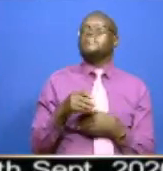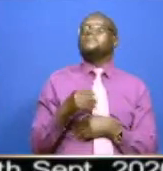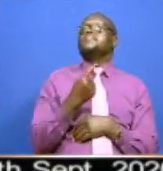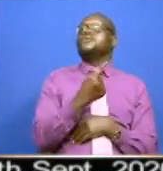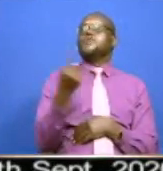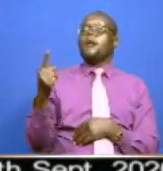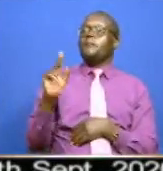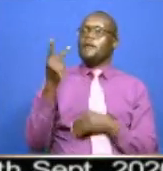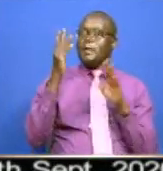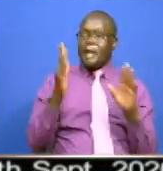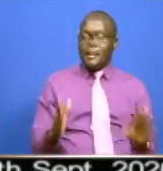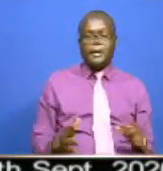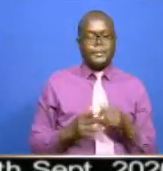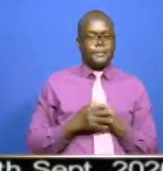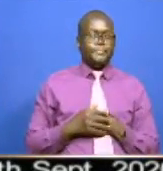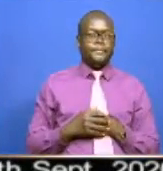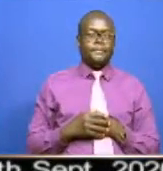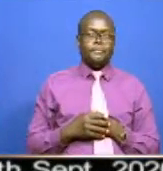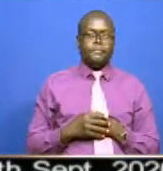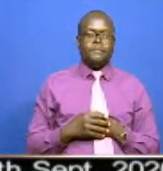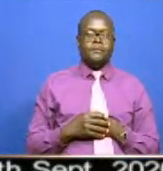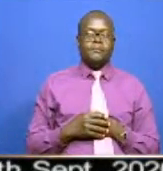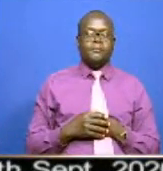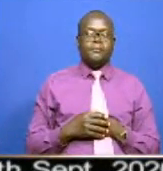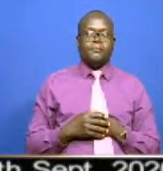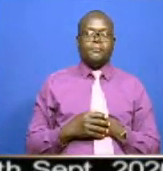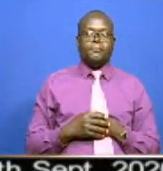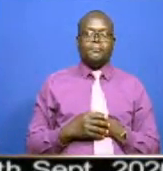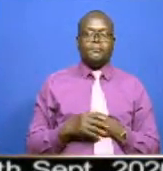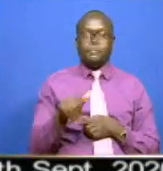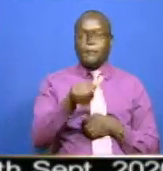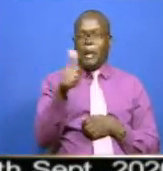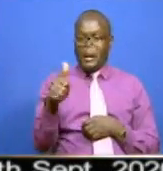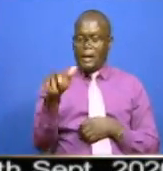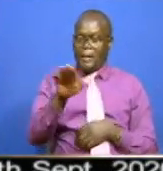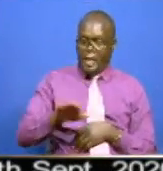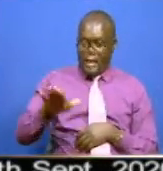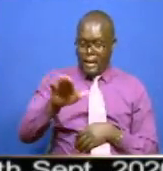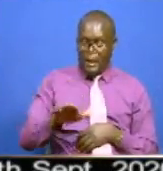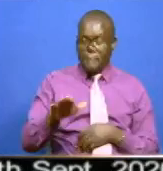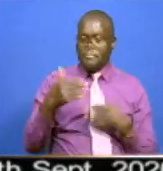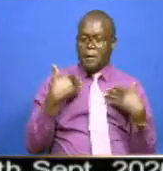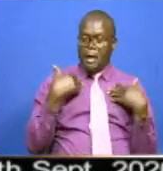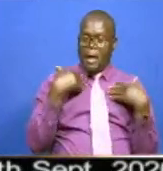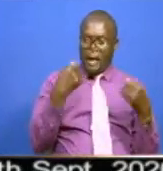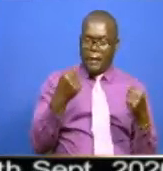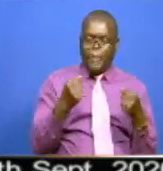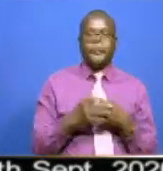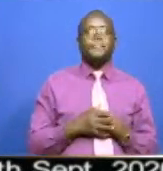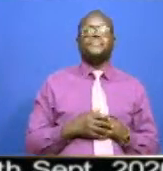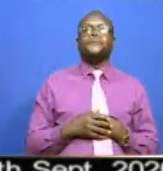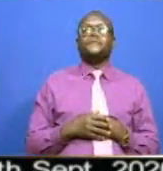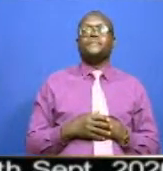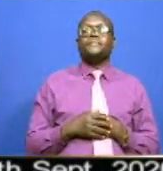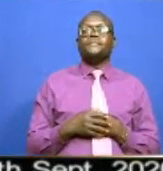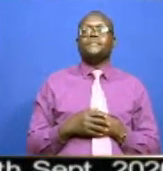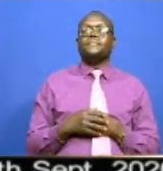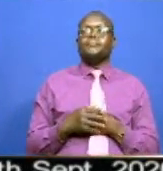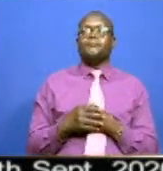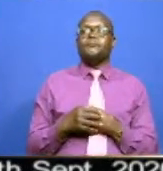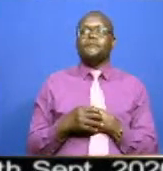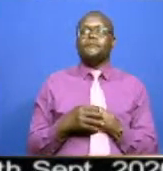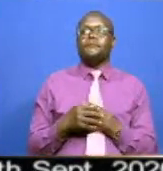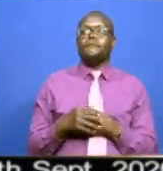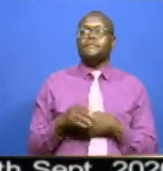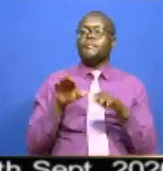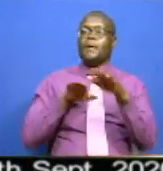Kenyan where he or she is. On another parameter of health, we are talking about accessing